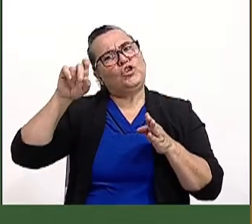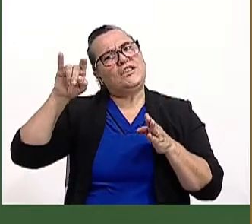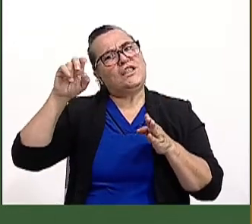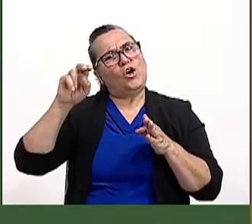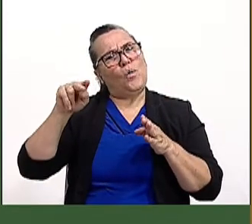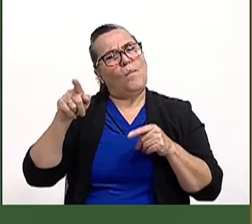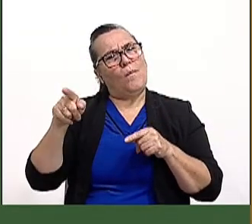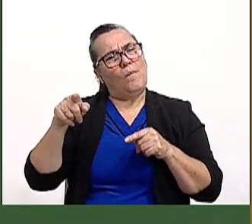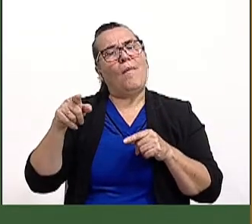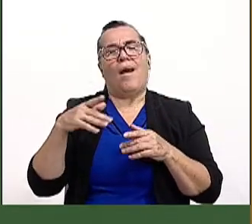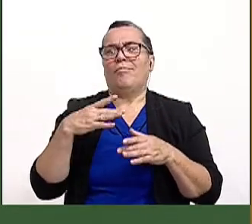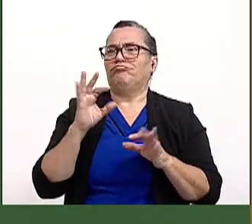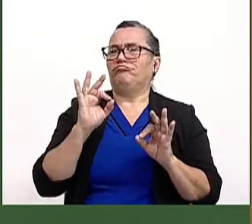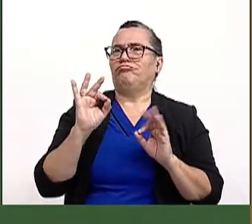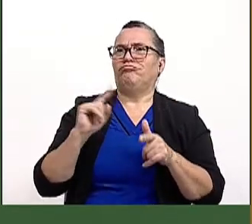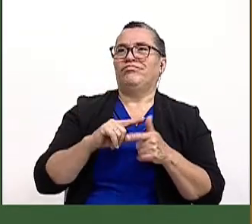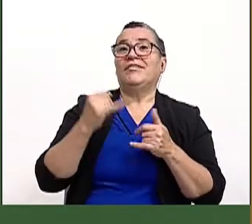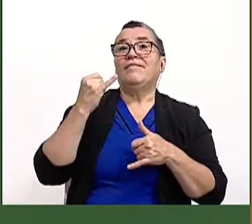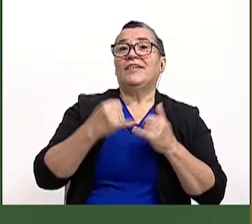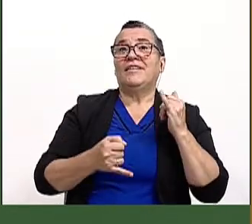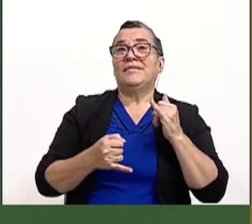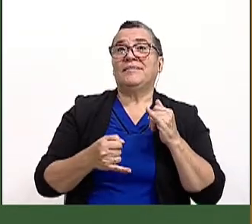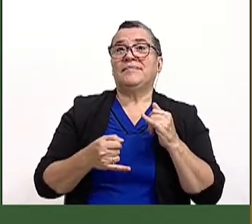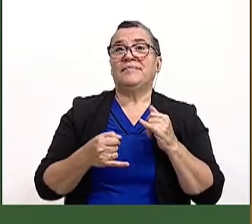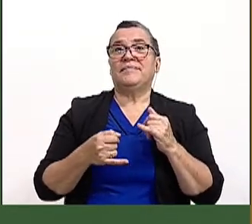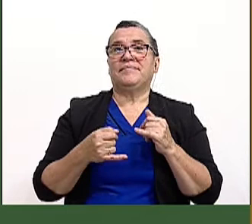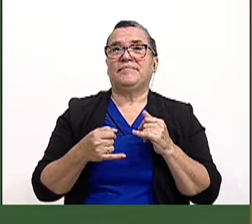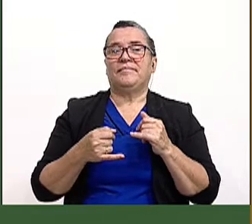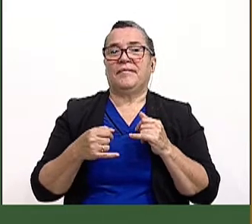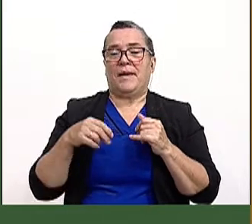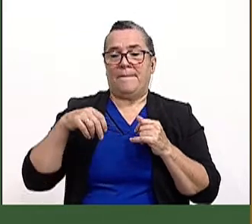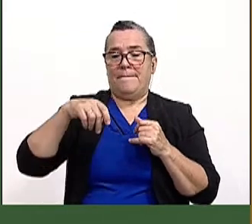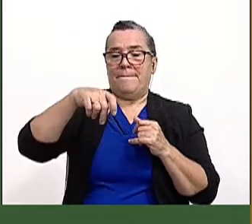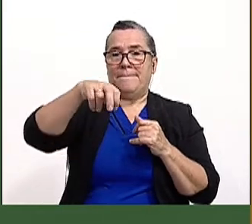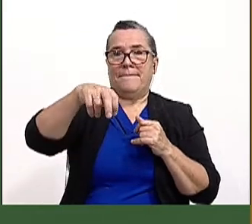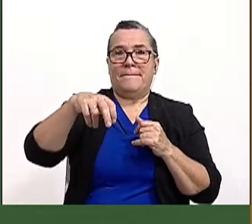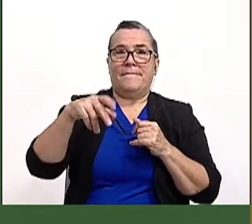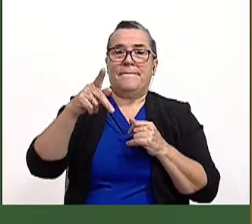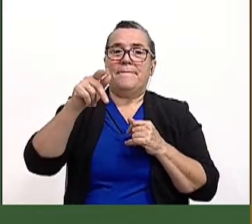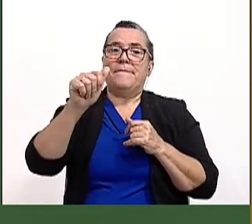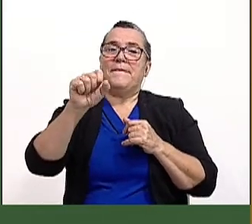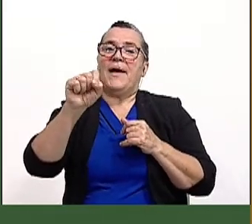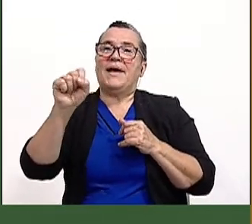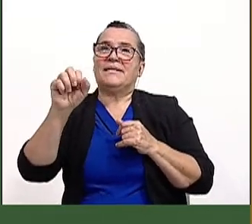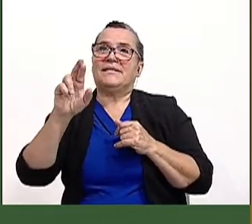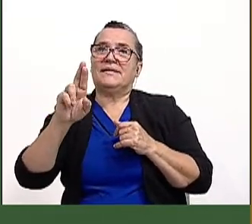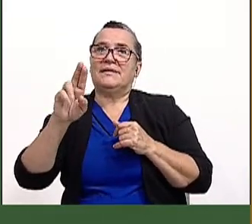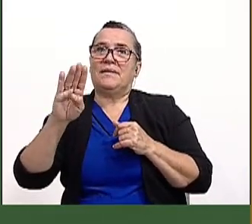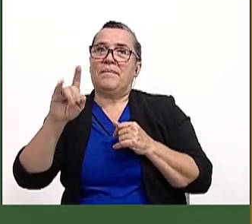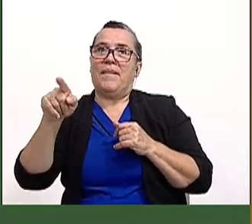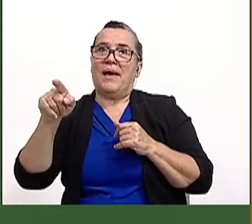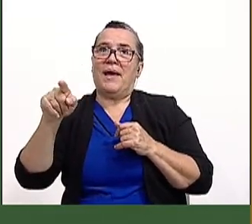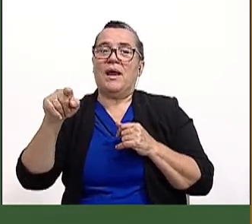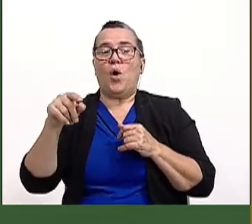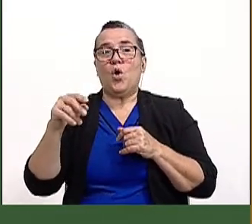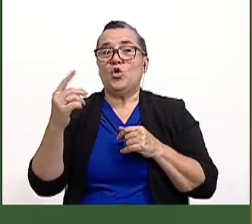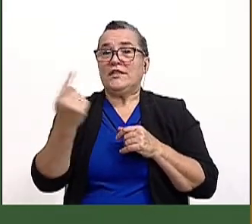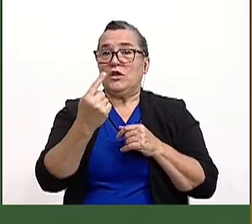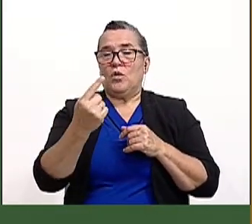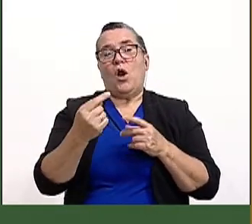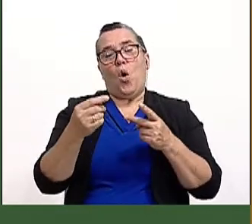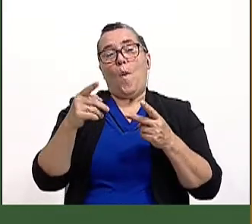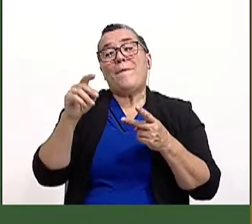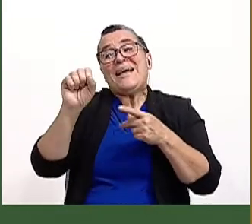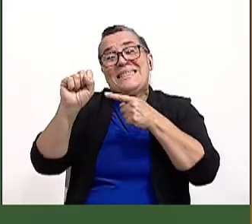good. And finally, we have the expression passerby in singular or passers-by in